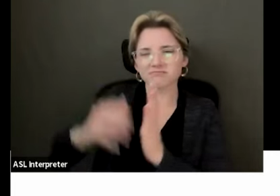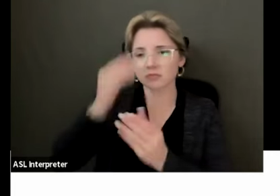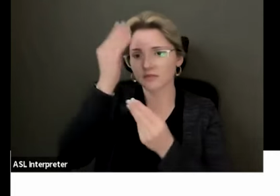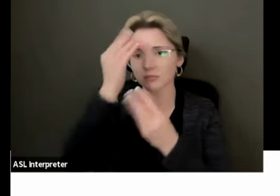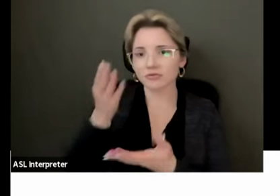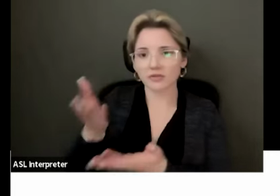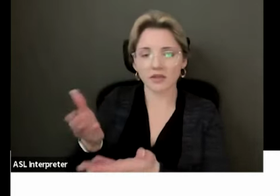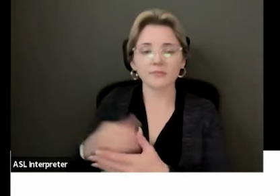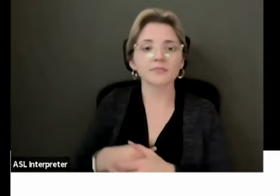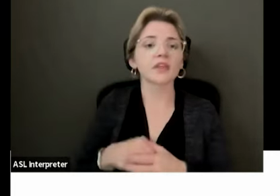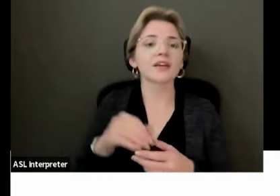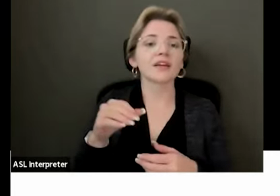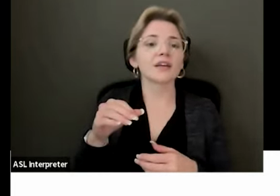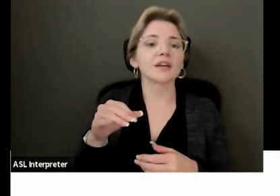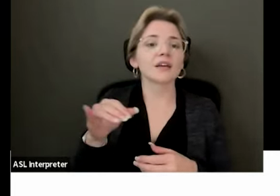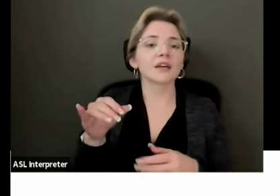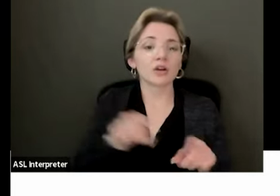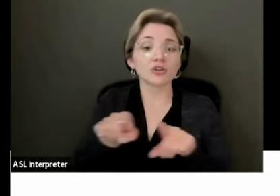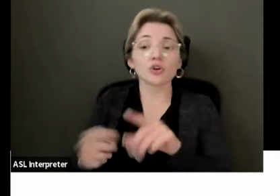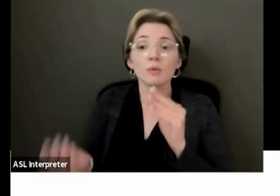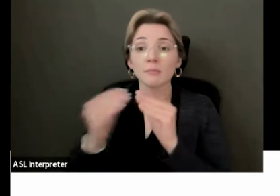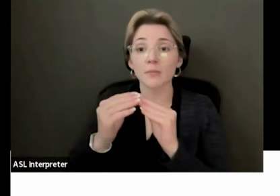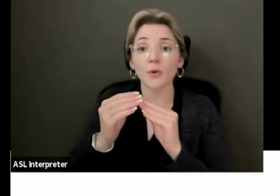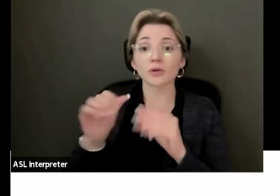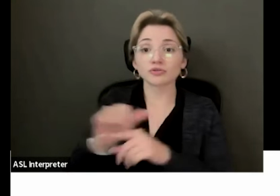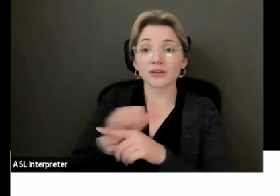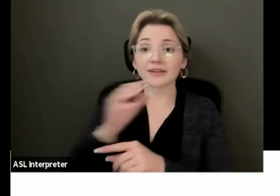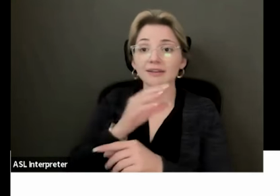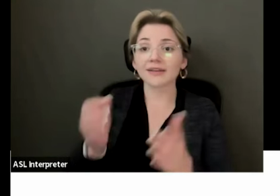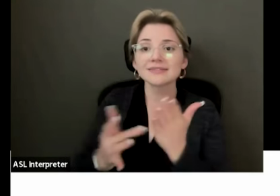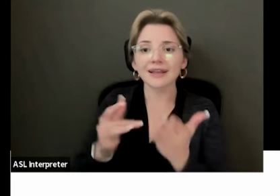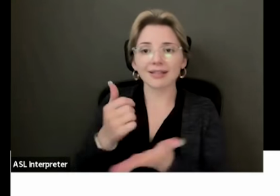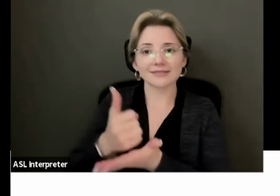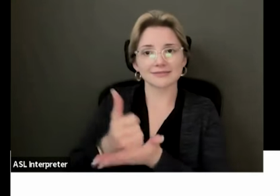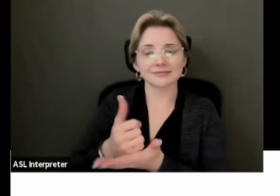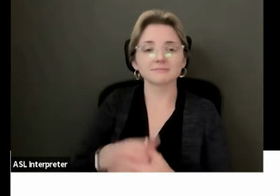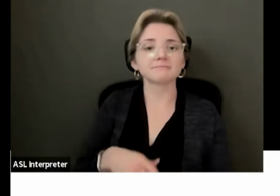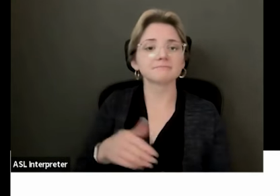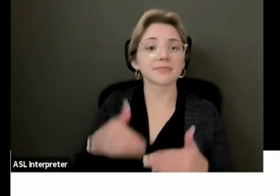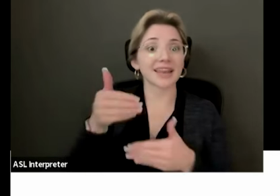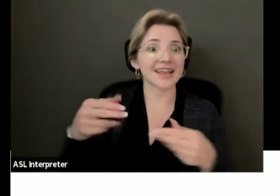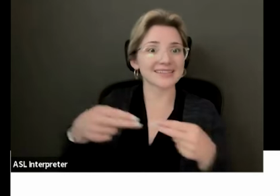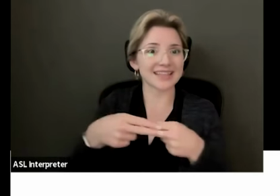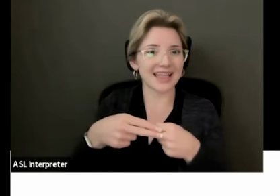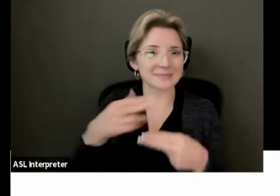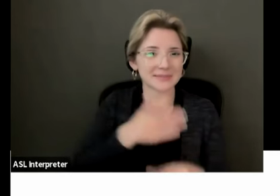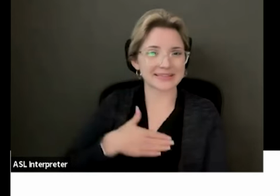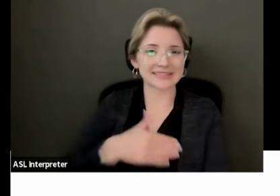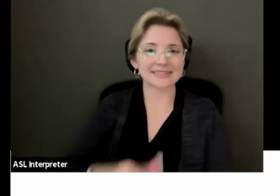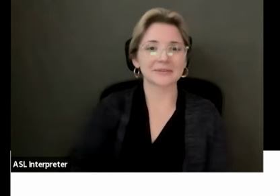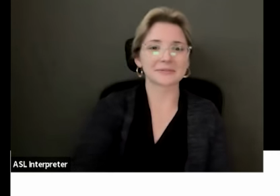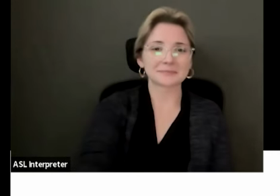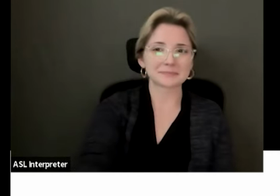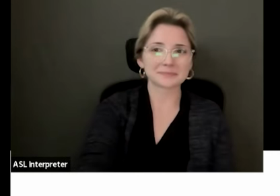well. And then more training and technical assistance, which we've already tried. Next slide, please.